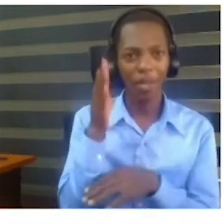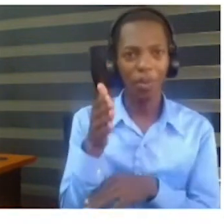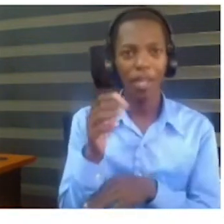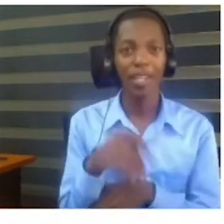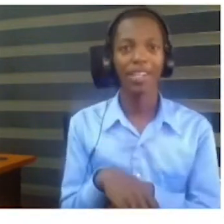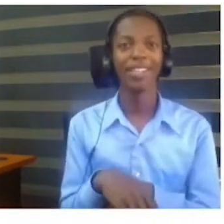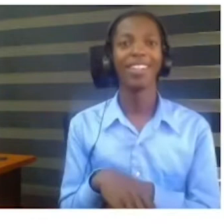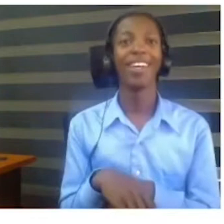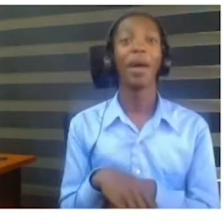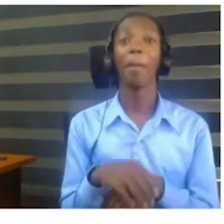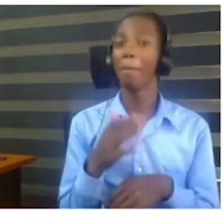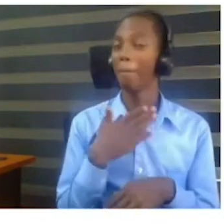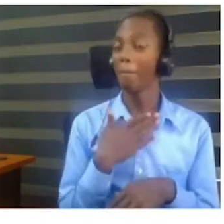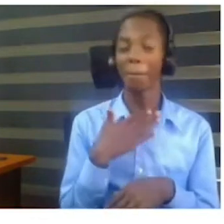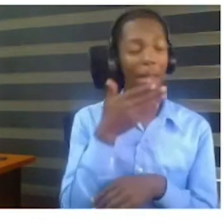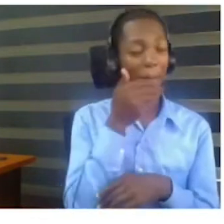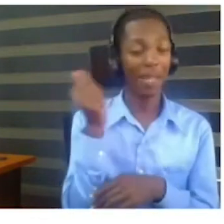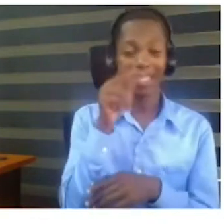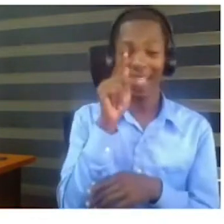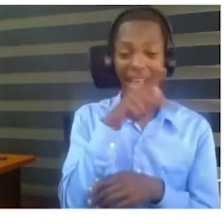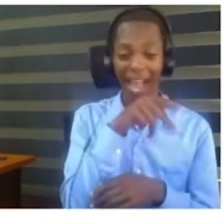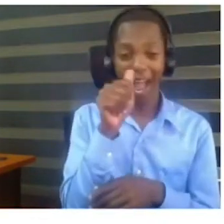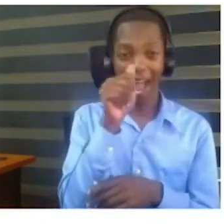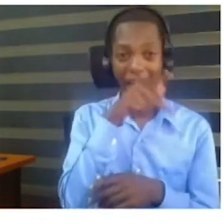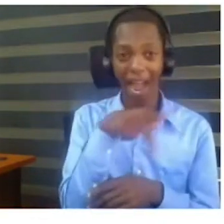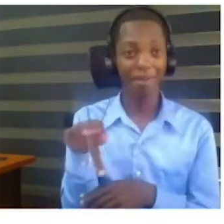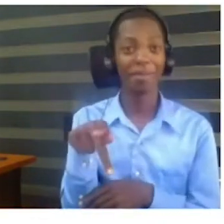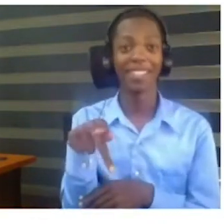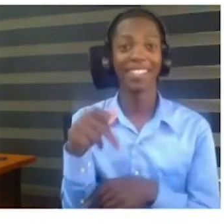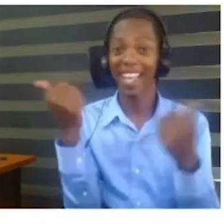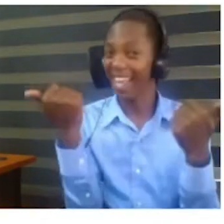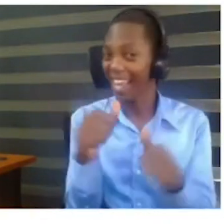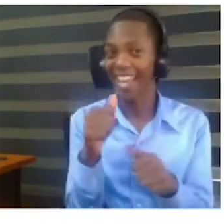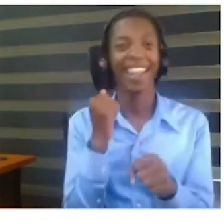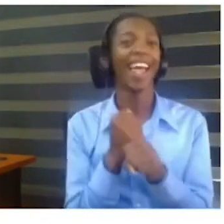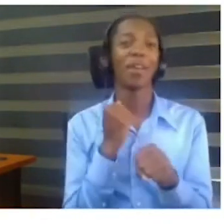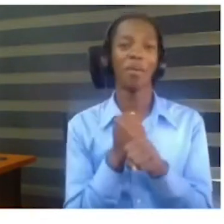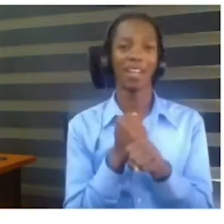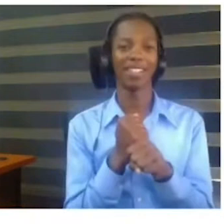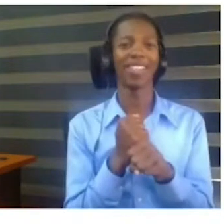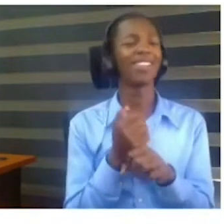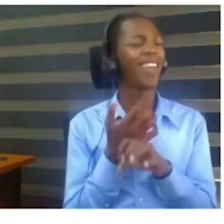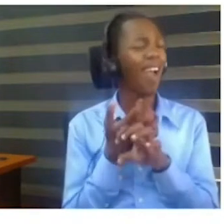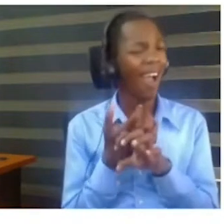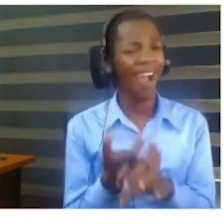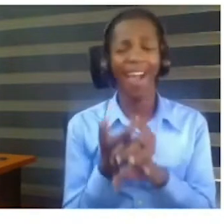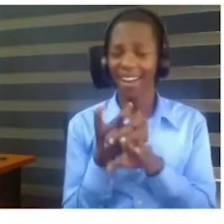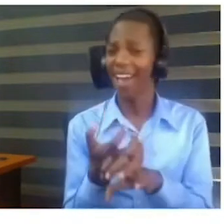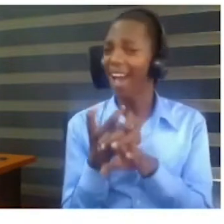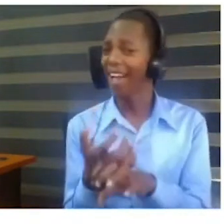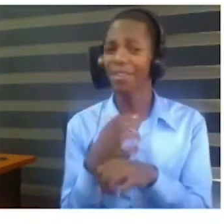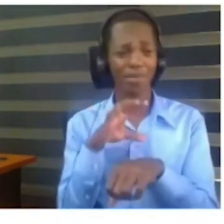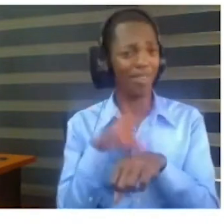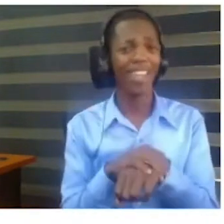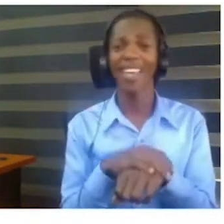It's actually really, really hard to find an accessible app. Many of my friends talk about, oh, this new app came up,